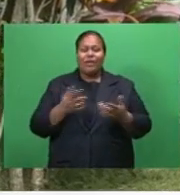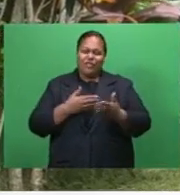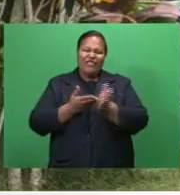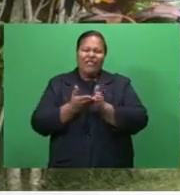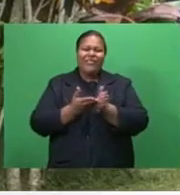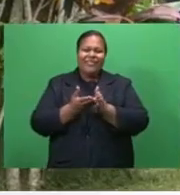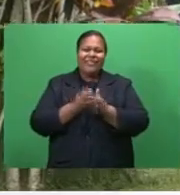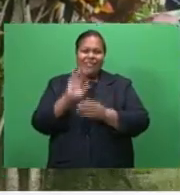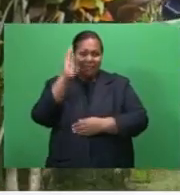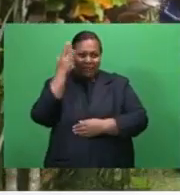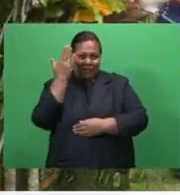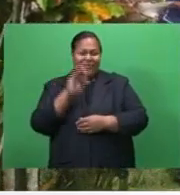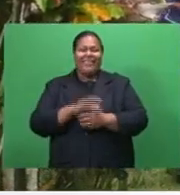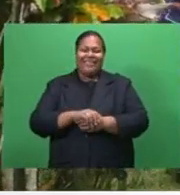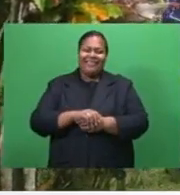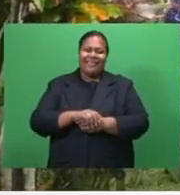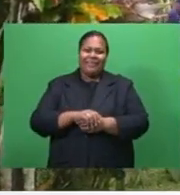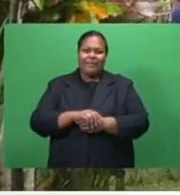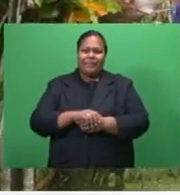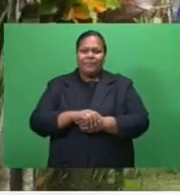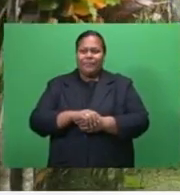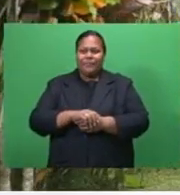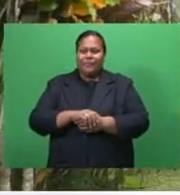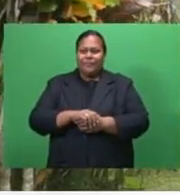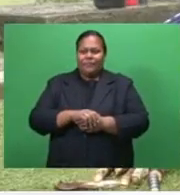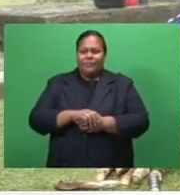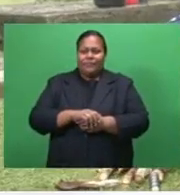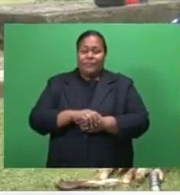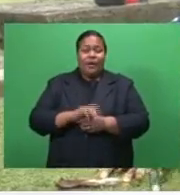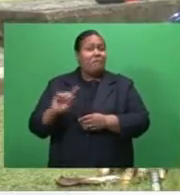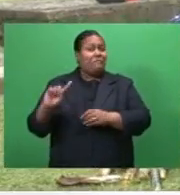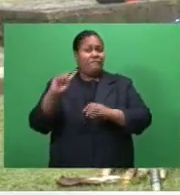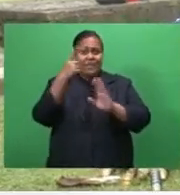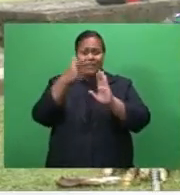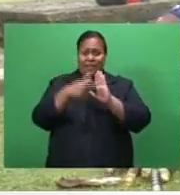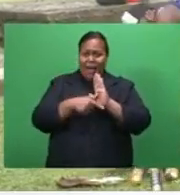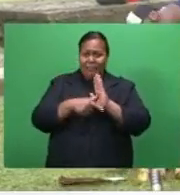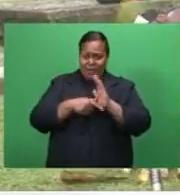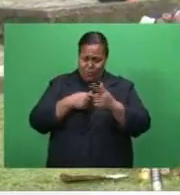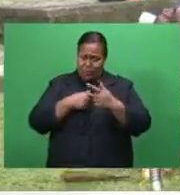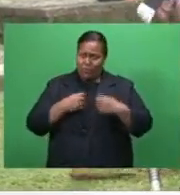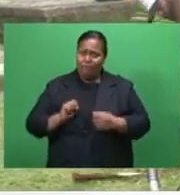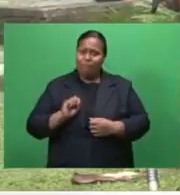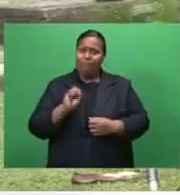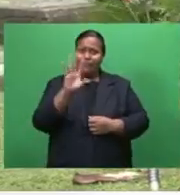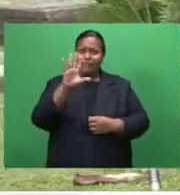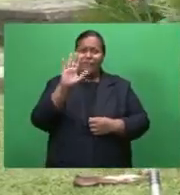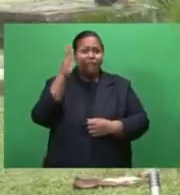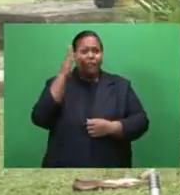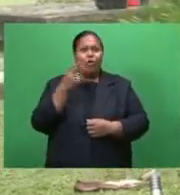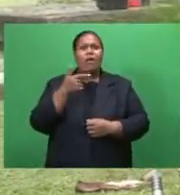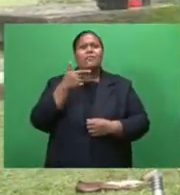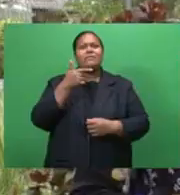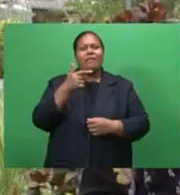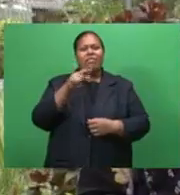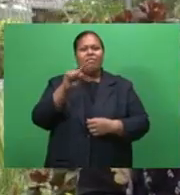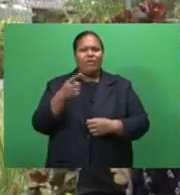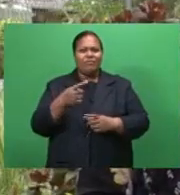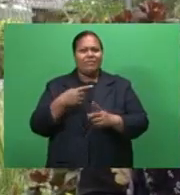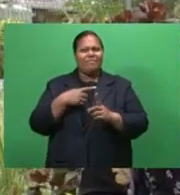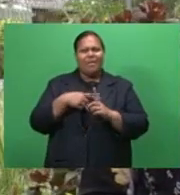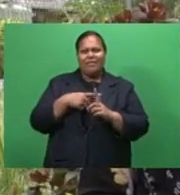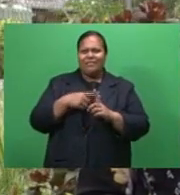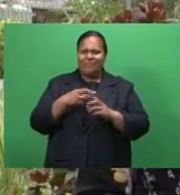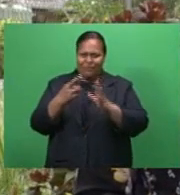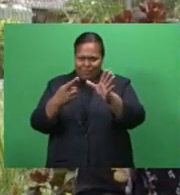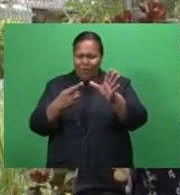offer. And I'm amazed that the very first time we posted up, there were like about 7,000 plus response. Having seen